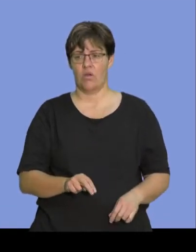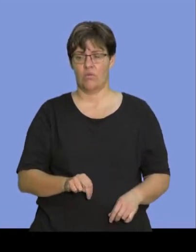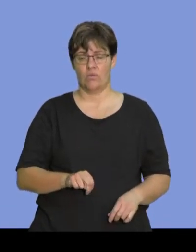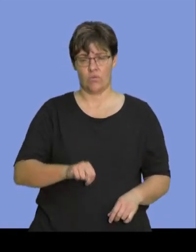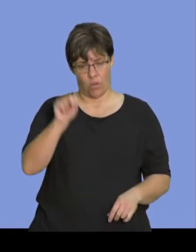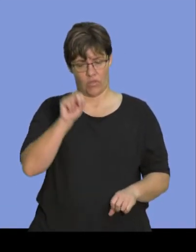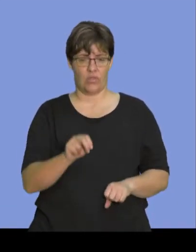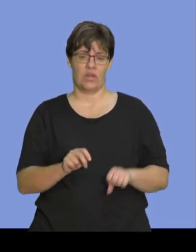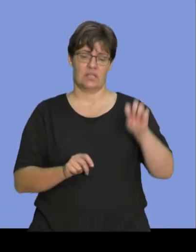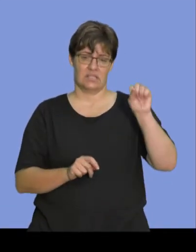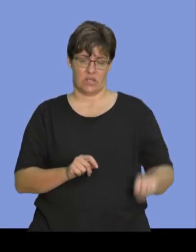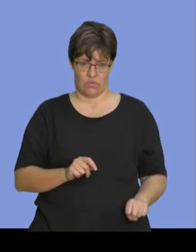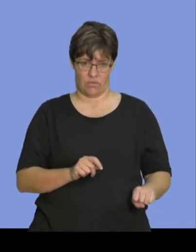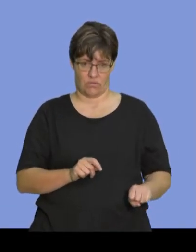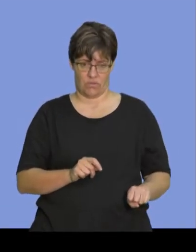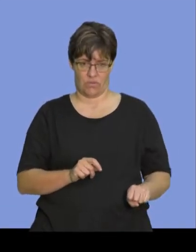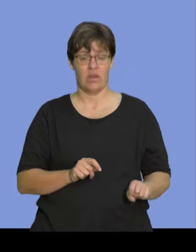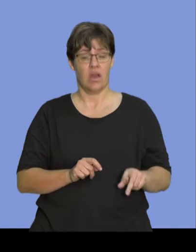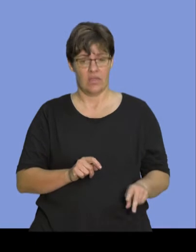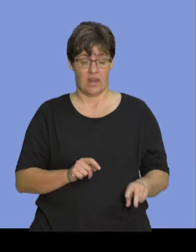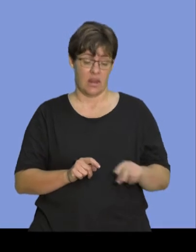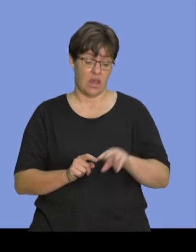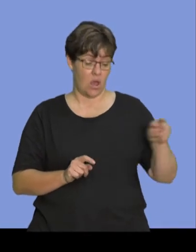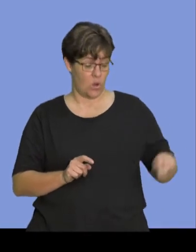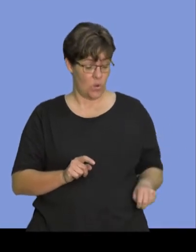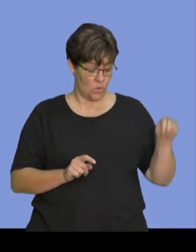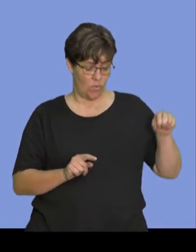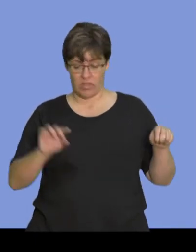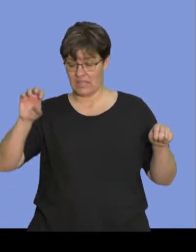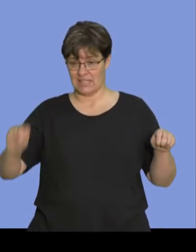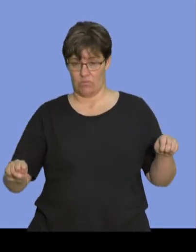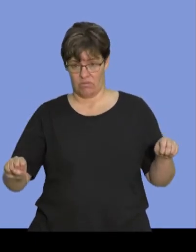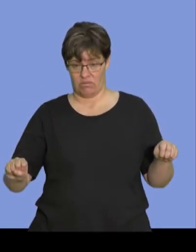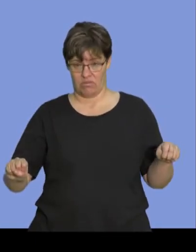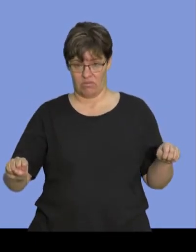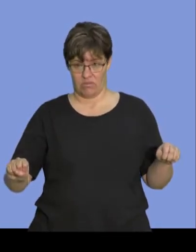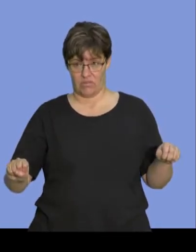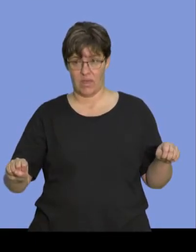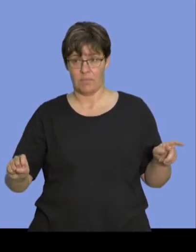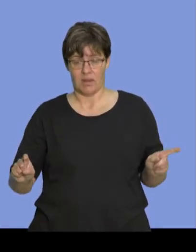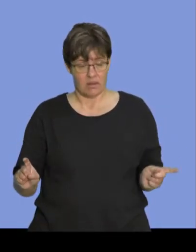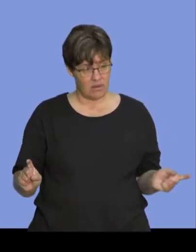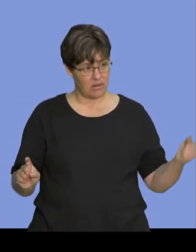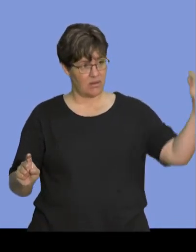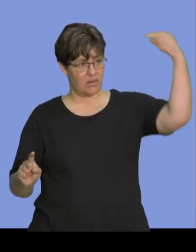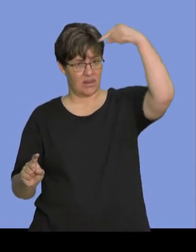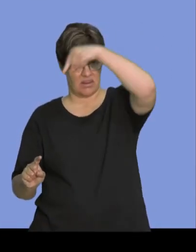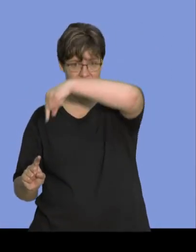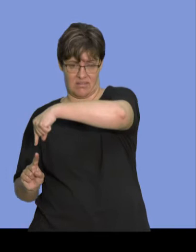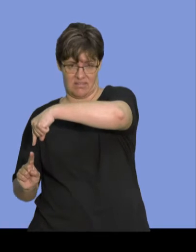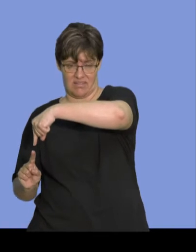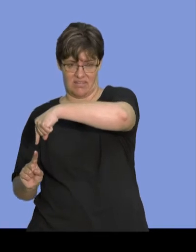Okay, from the north to the south. Okay, this is away. Okay, this is